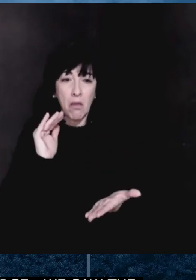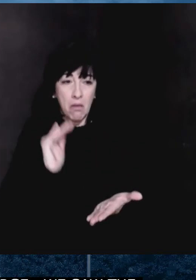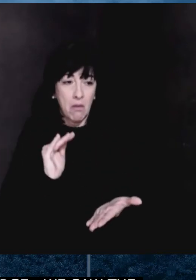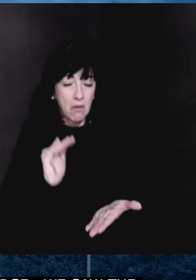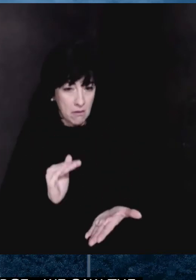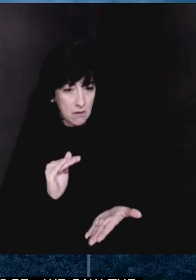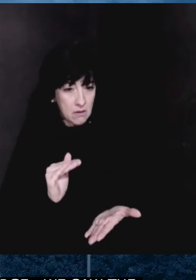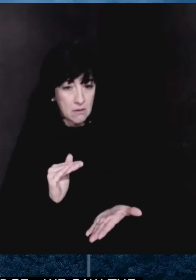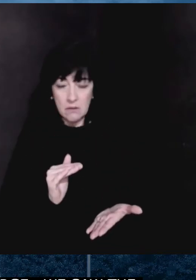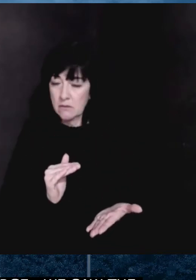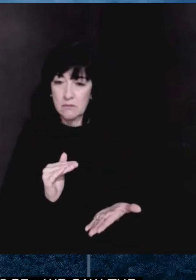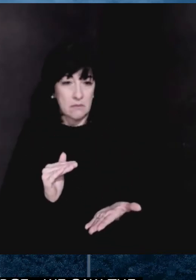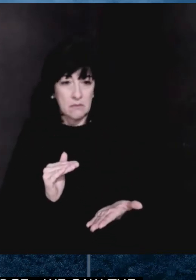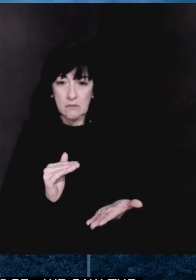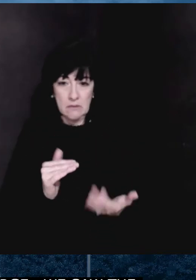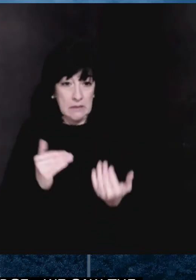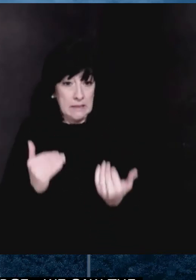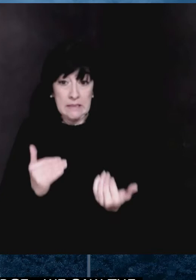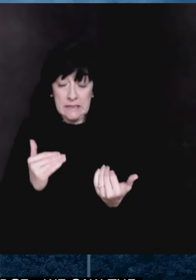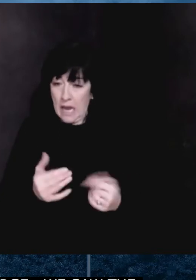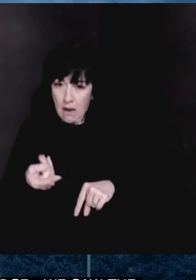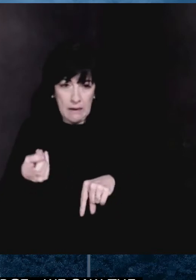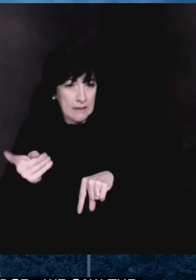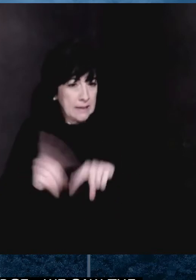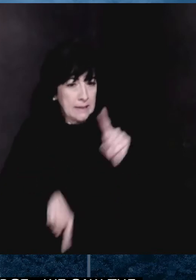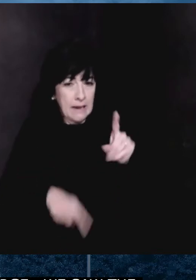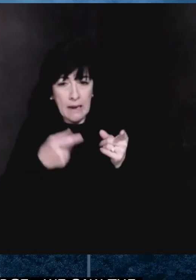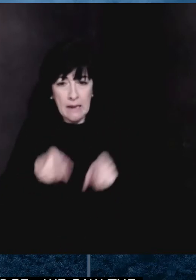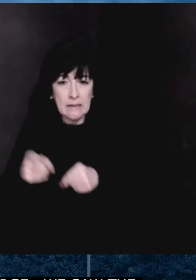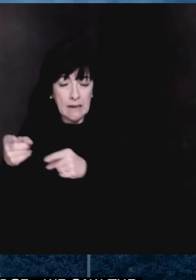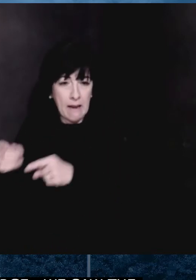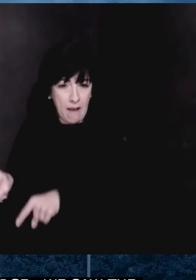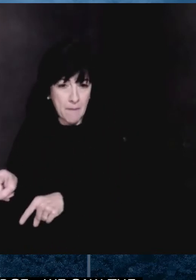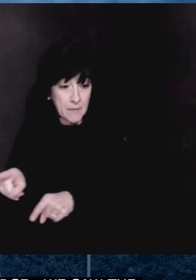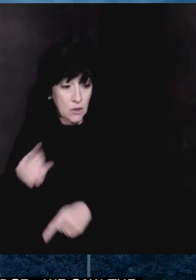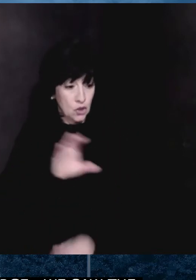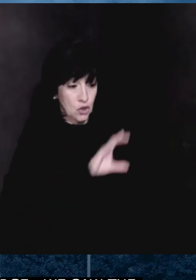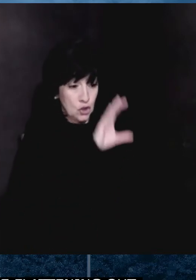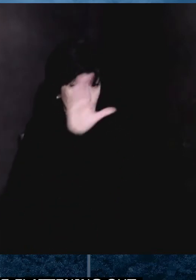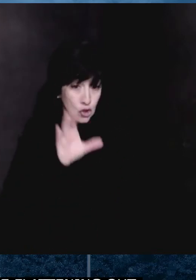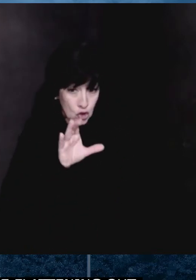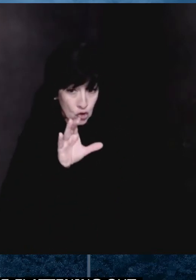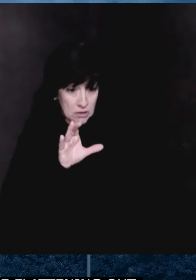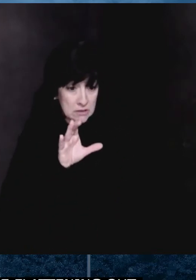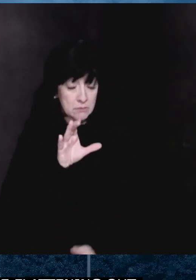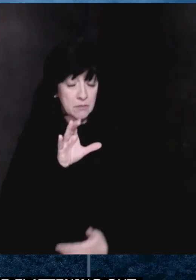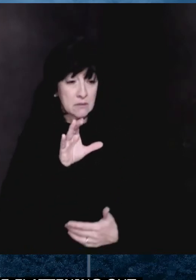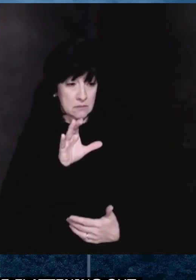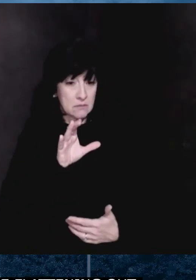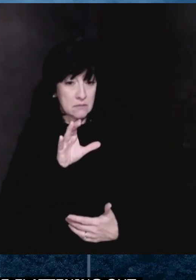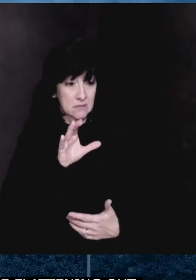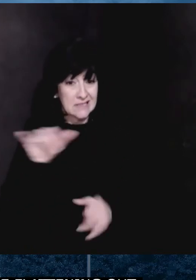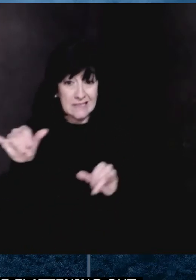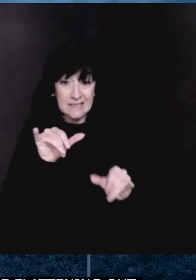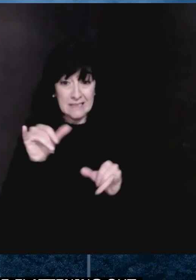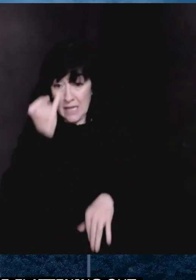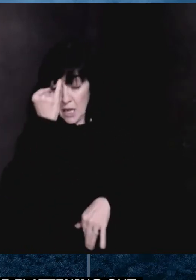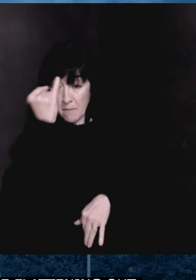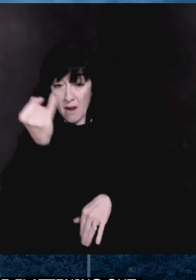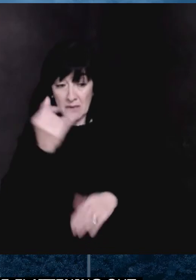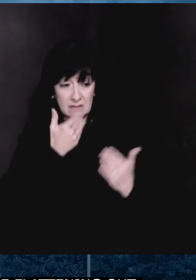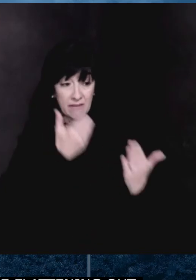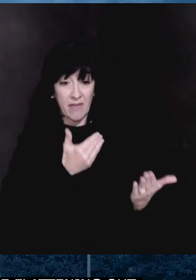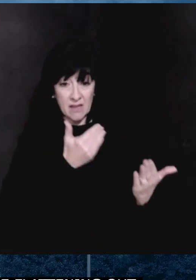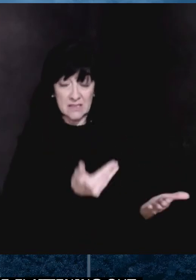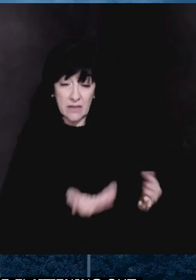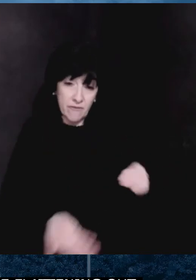we can't afford to have now is a surge coming out of Christmas that mirrored what we saw coming out of Thanksgiving. Turn